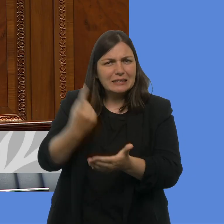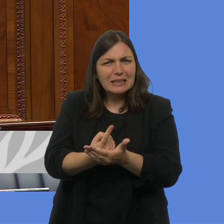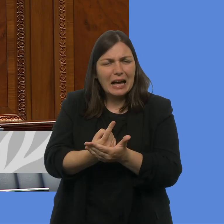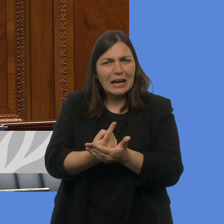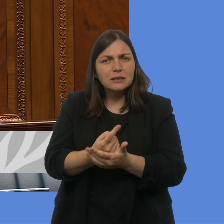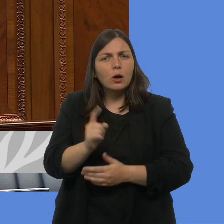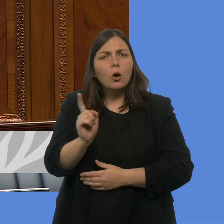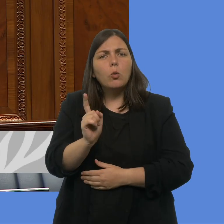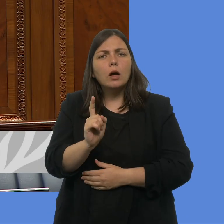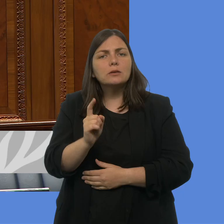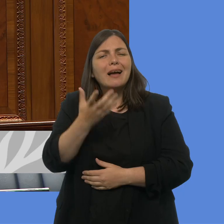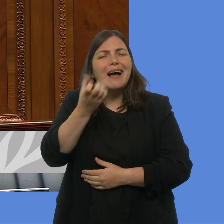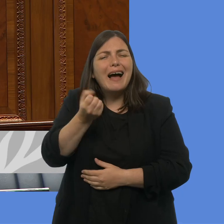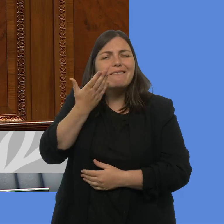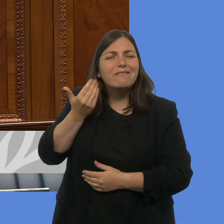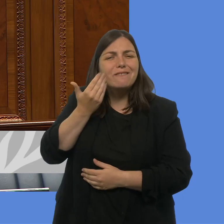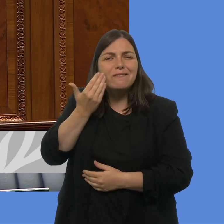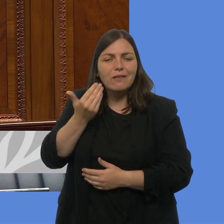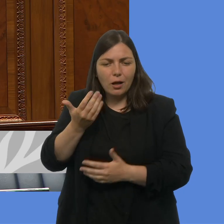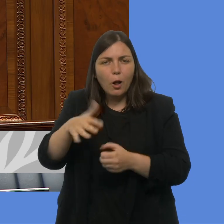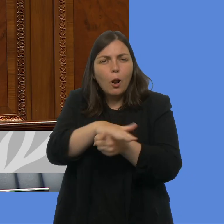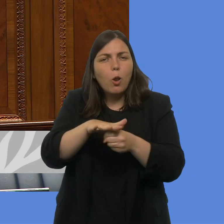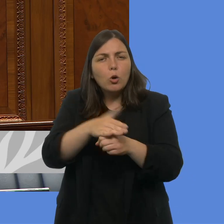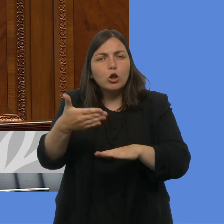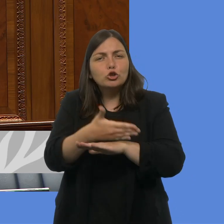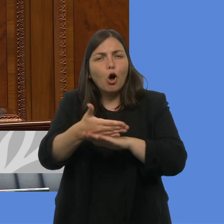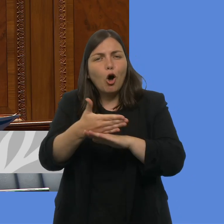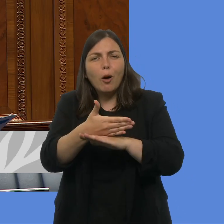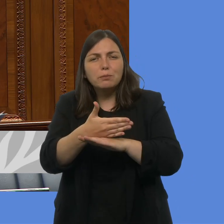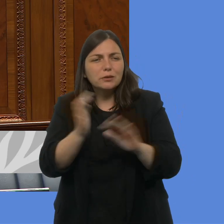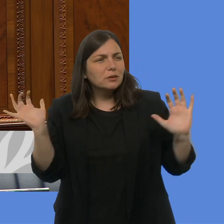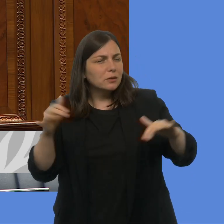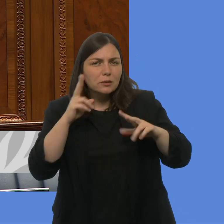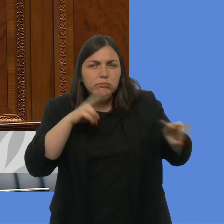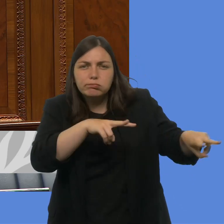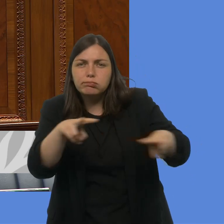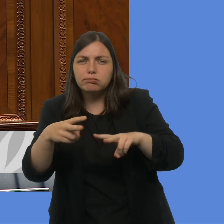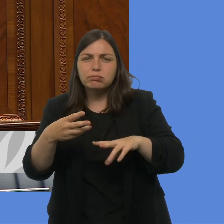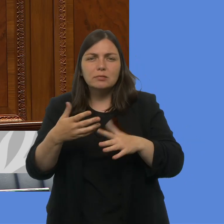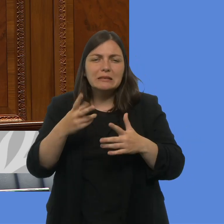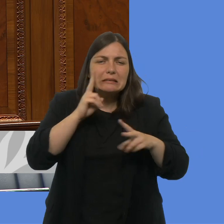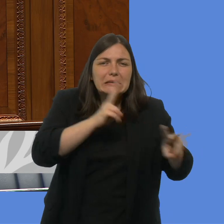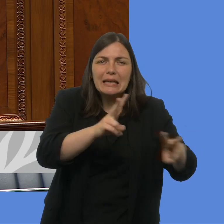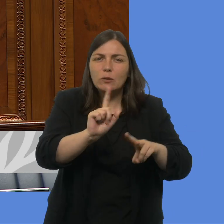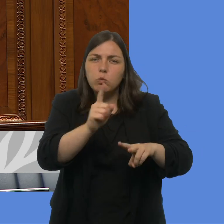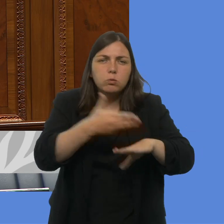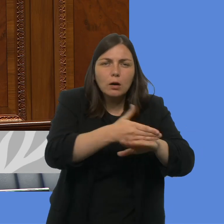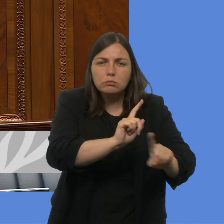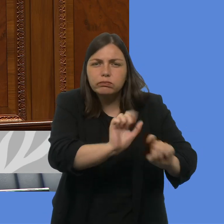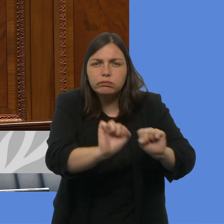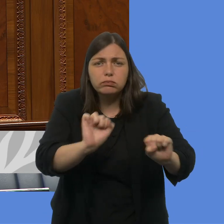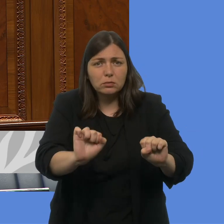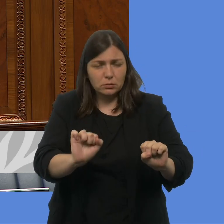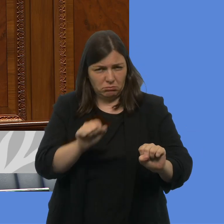forces from a local jobs fair. So how can the First Minister claim to be the First Minister for all whenever she is supporting and